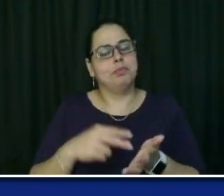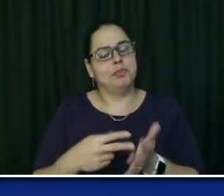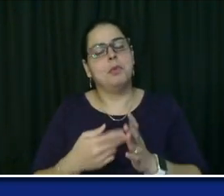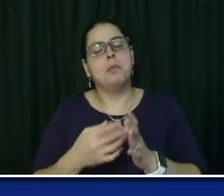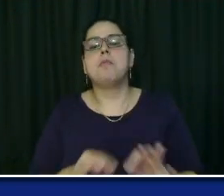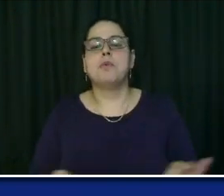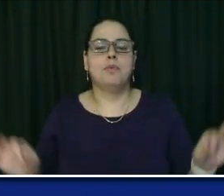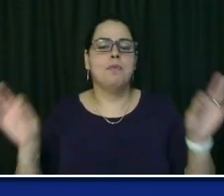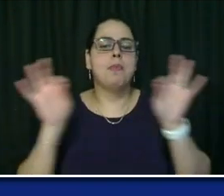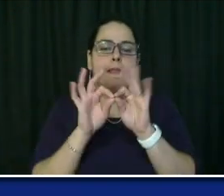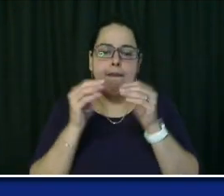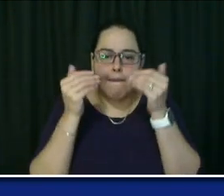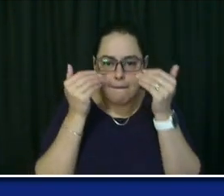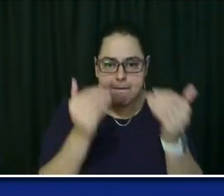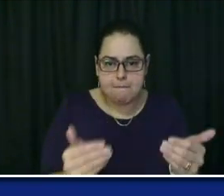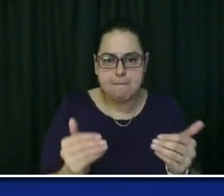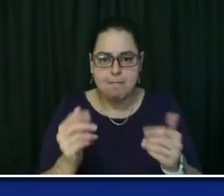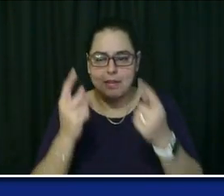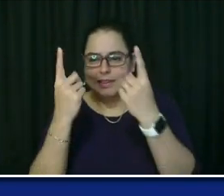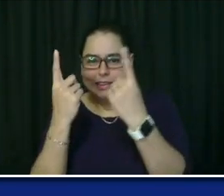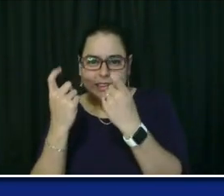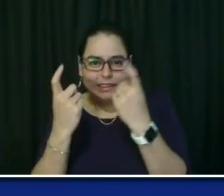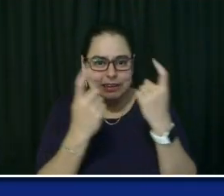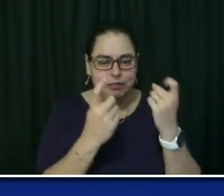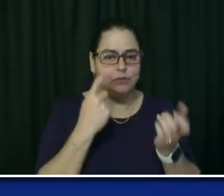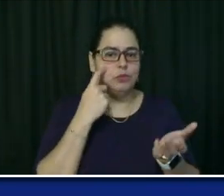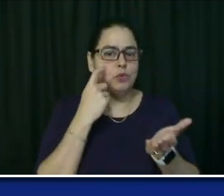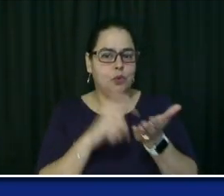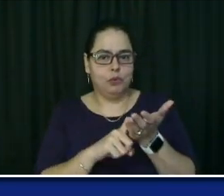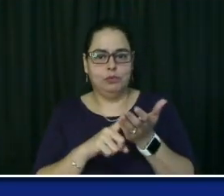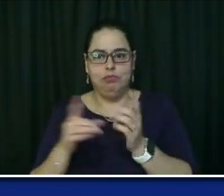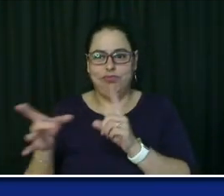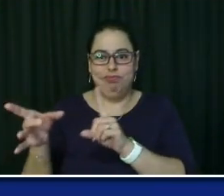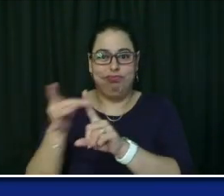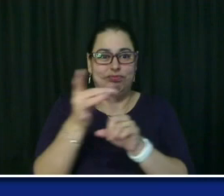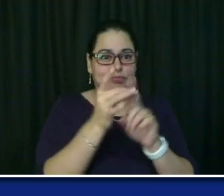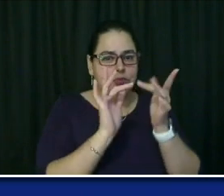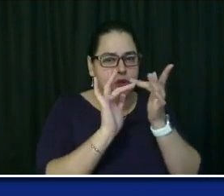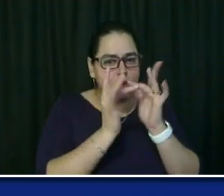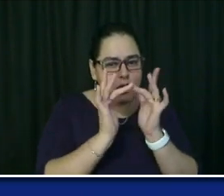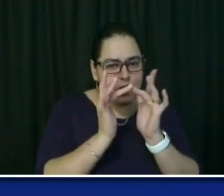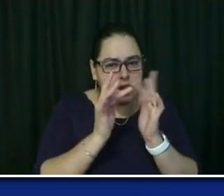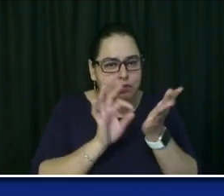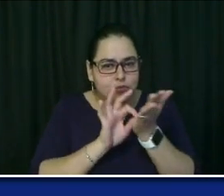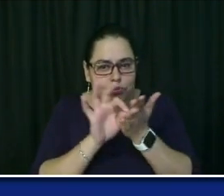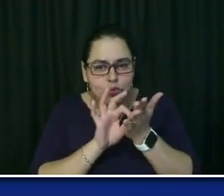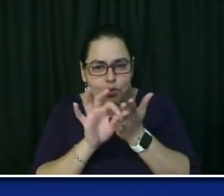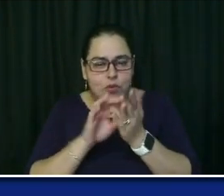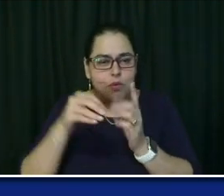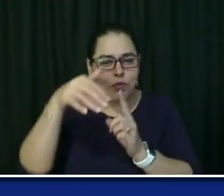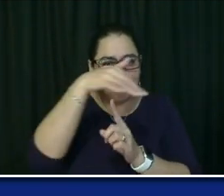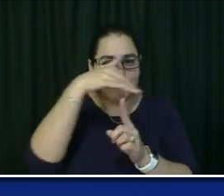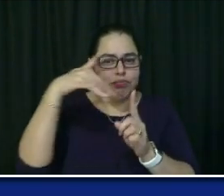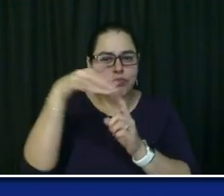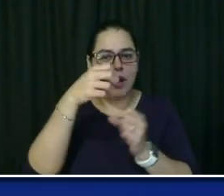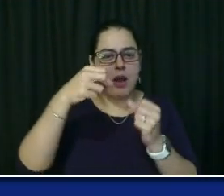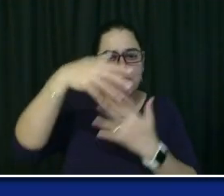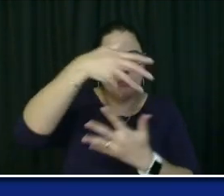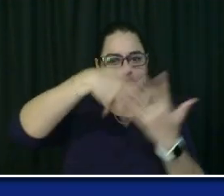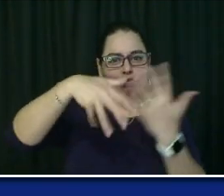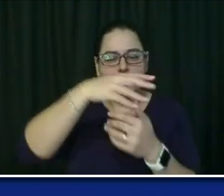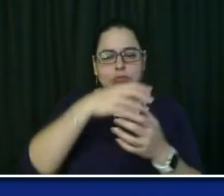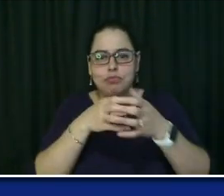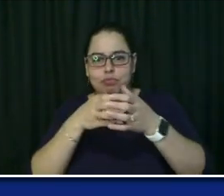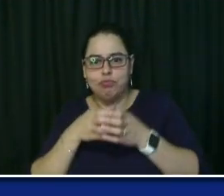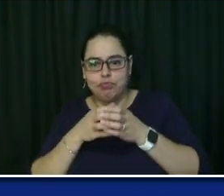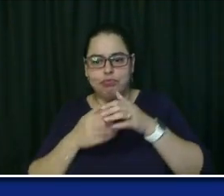isolate, contact trace, which is the detective work to find out who was I in touch with for the last 2 weeks, to isolate those people. And if we have to